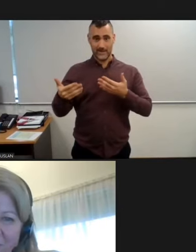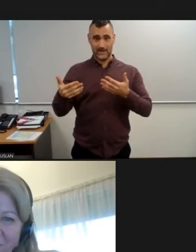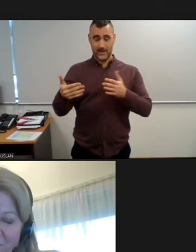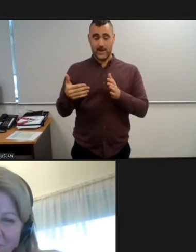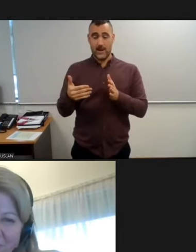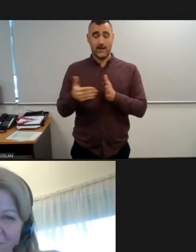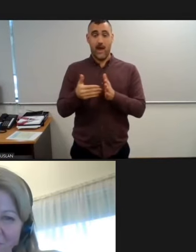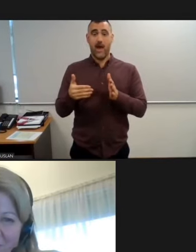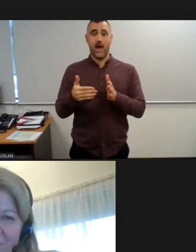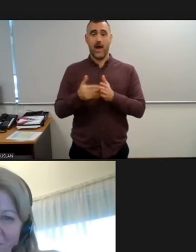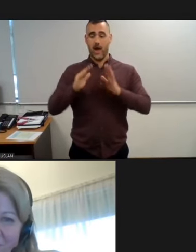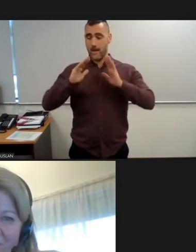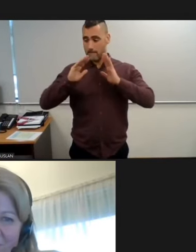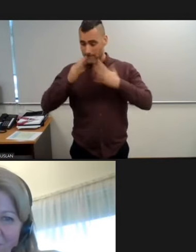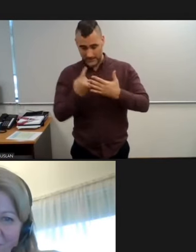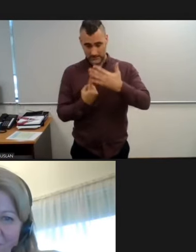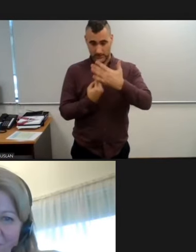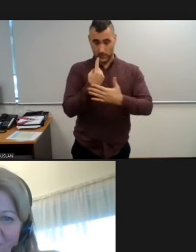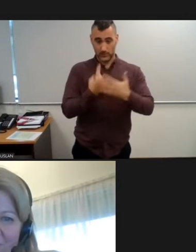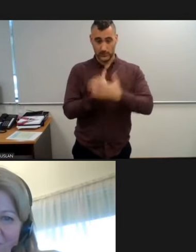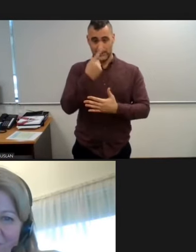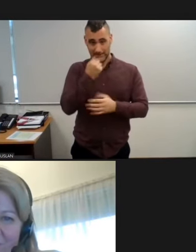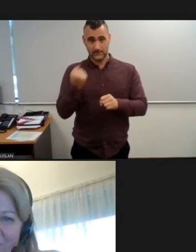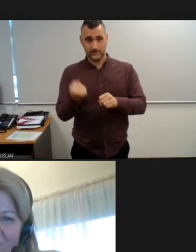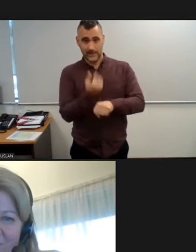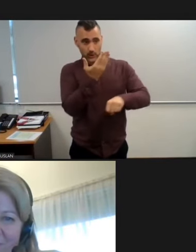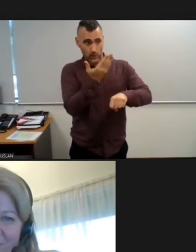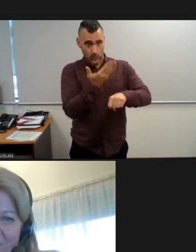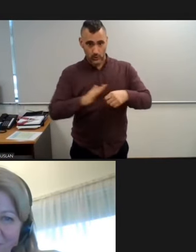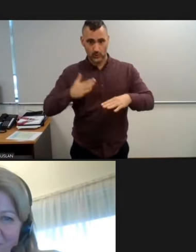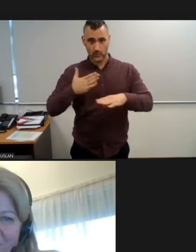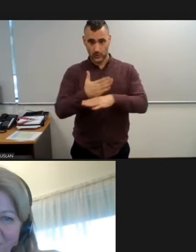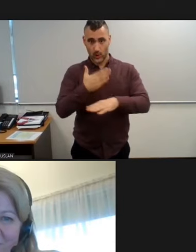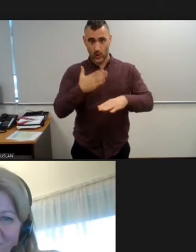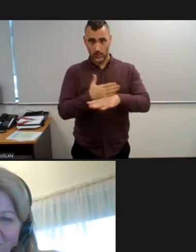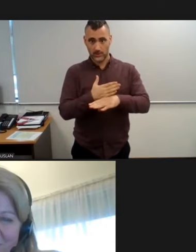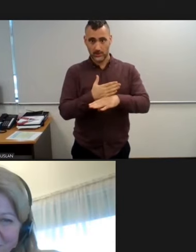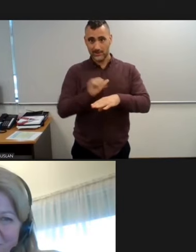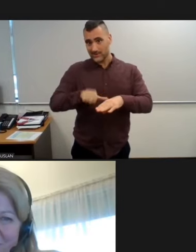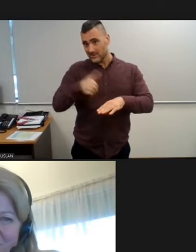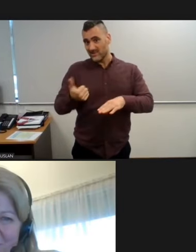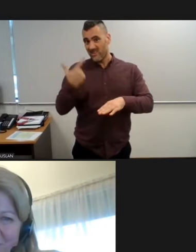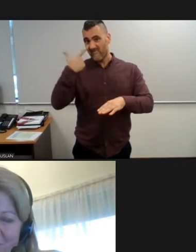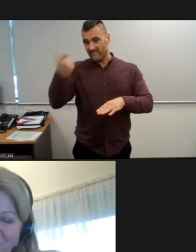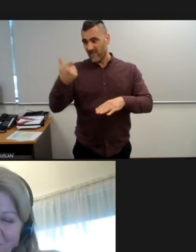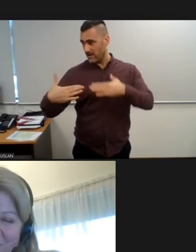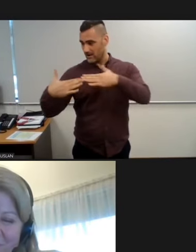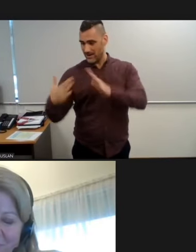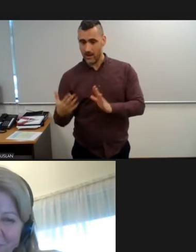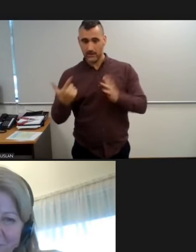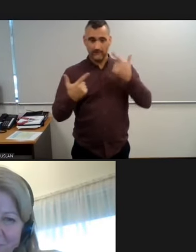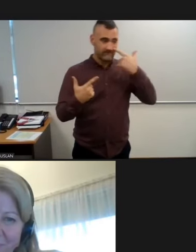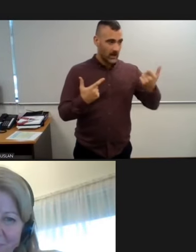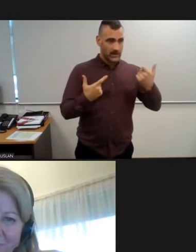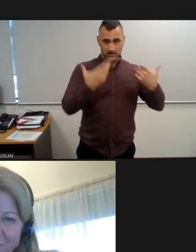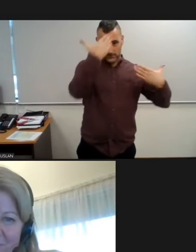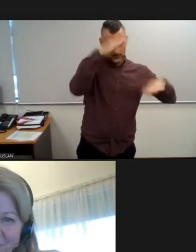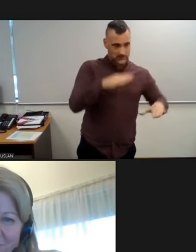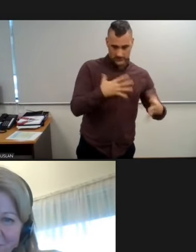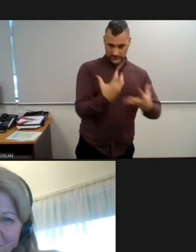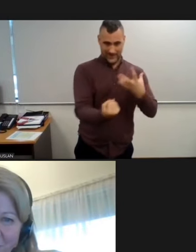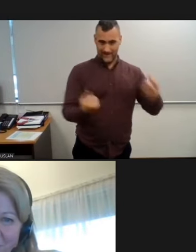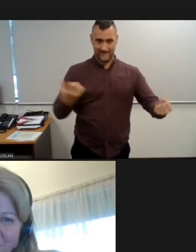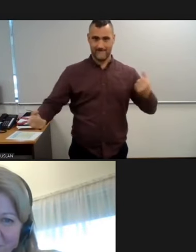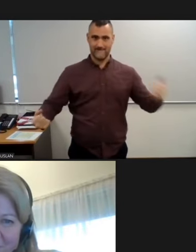to create jobs at the same time as building homes for people. So it's a bit of a no-brainer when we look at what has been able to be achieved out of